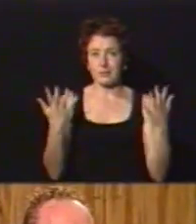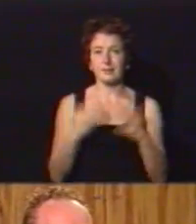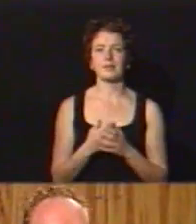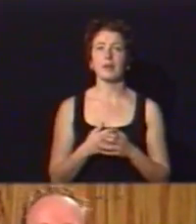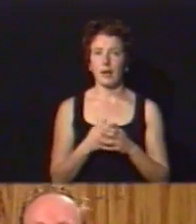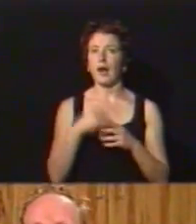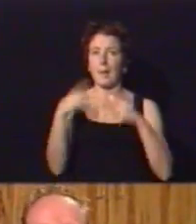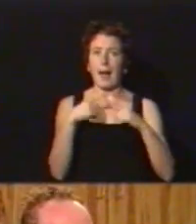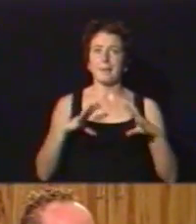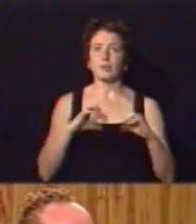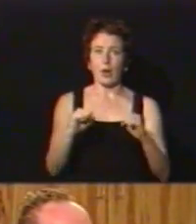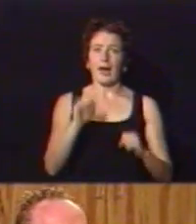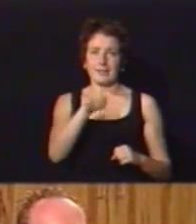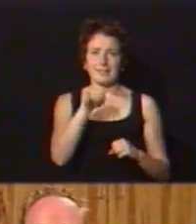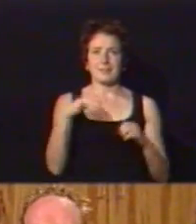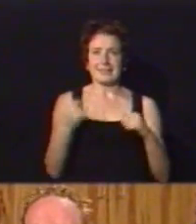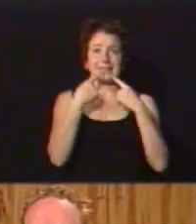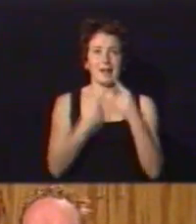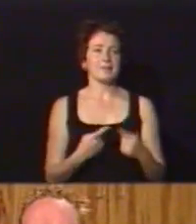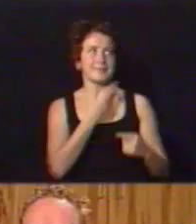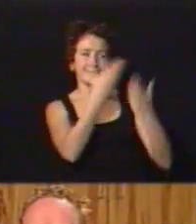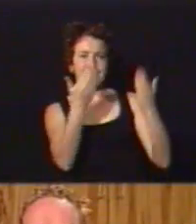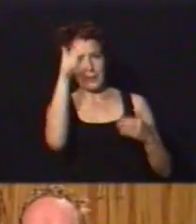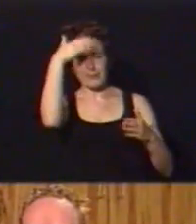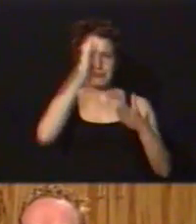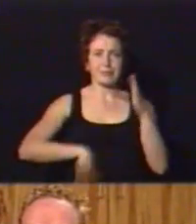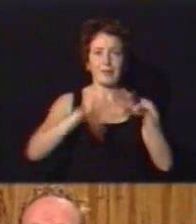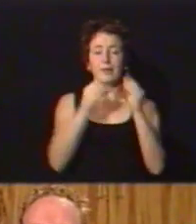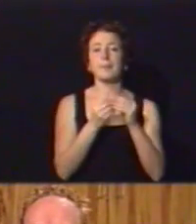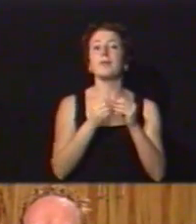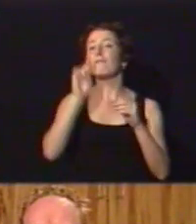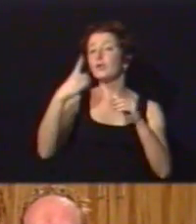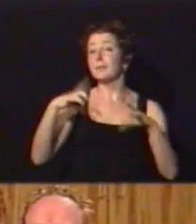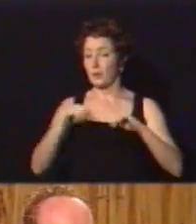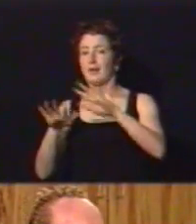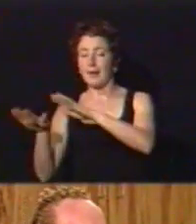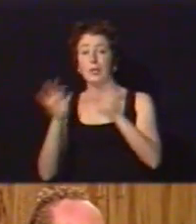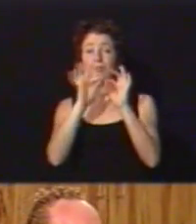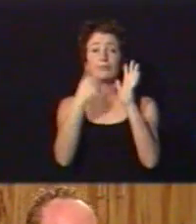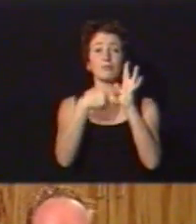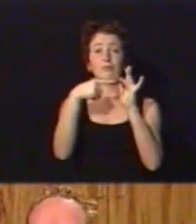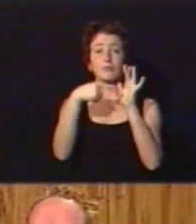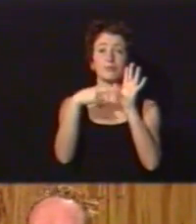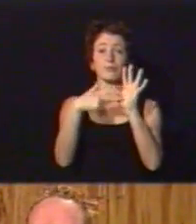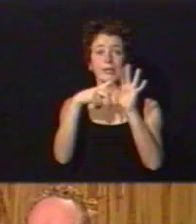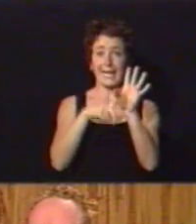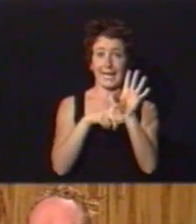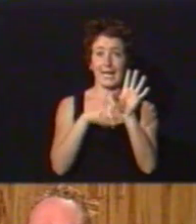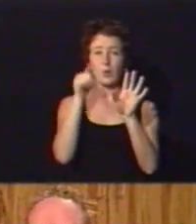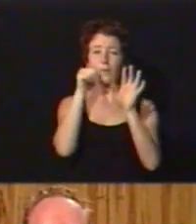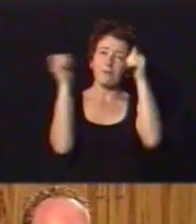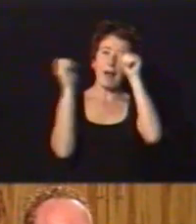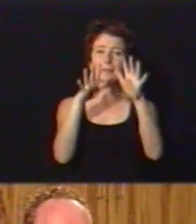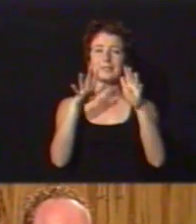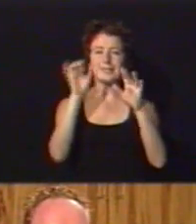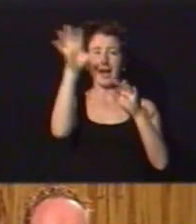entertainment news to tell you guys this week. Mr. Entertainment. So first of all, we've got Britney. She's got a $7 million deal with Pepsi, which is supposed to